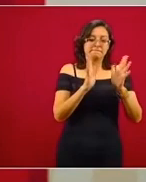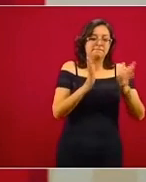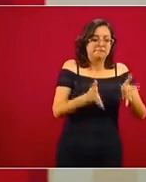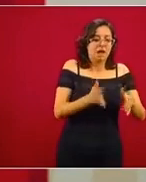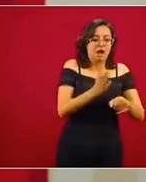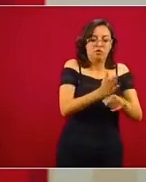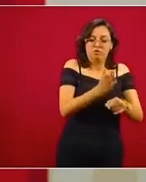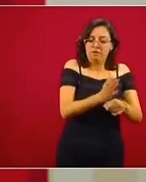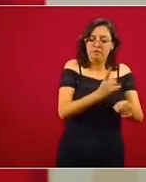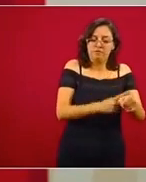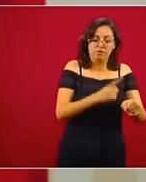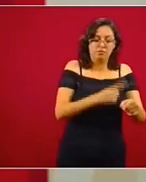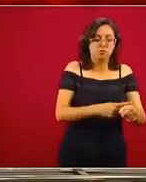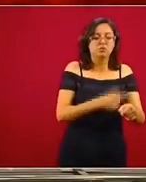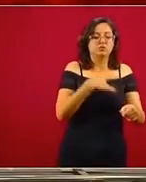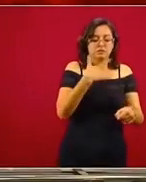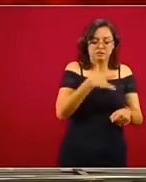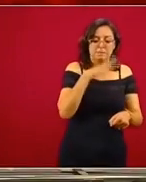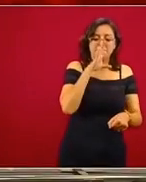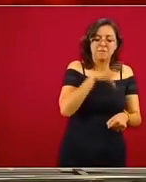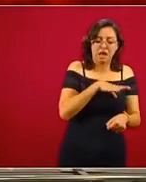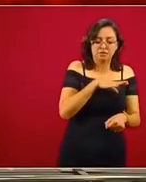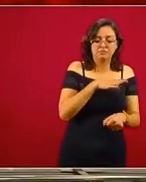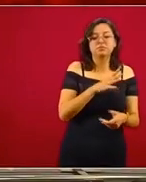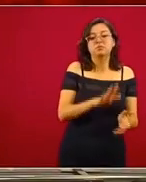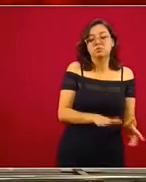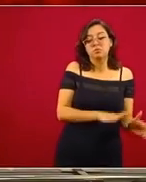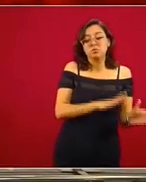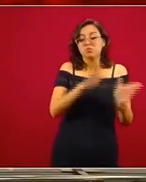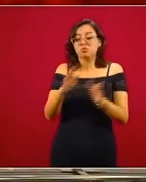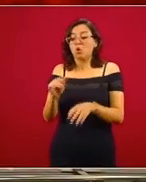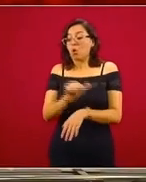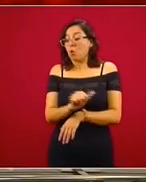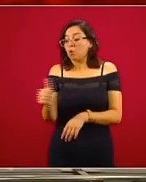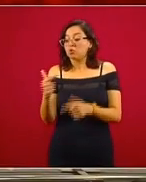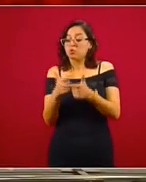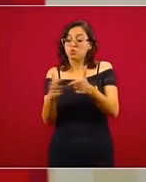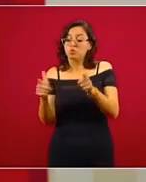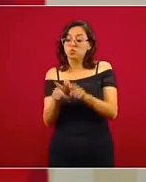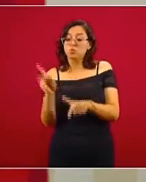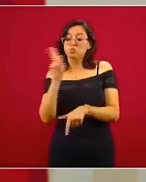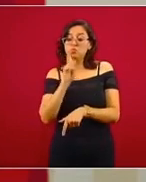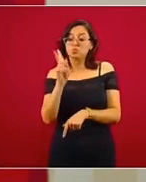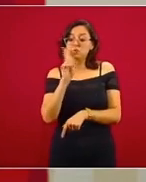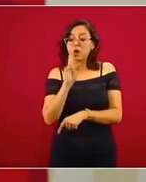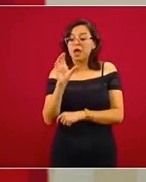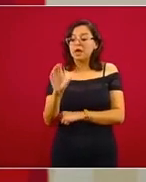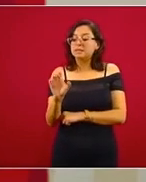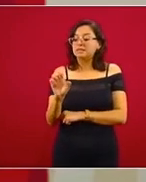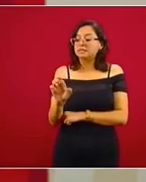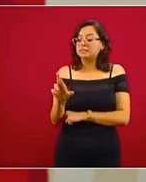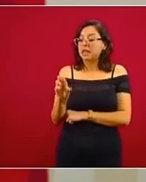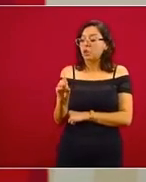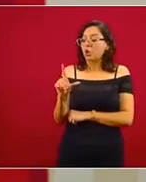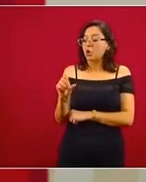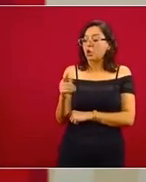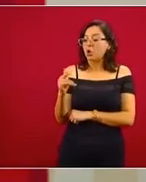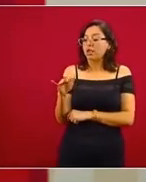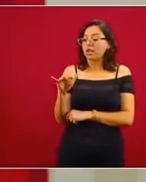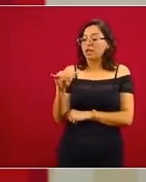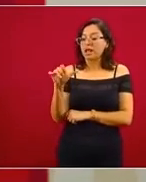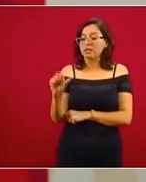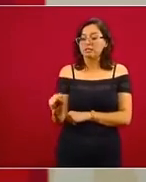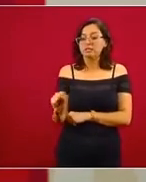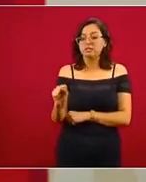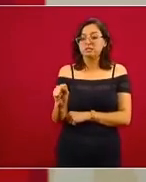someone suspects that they have COVID, that person probably does have COVID right now. There are another